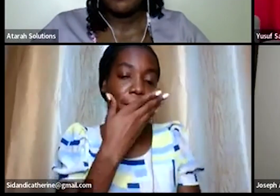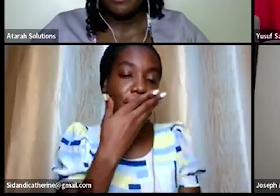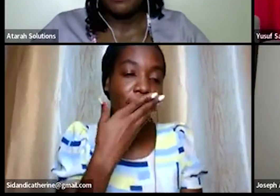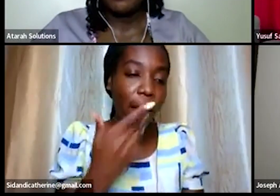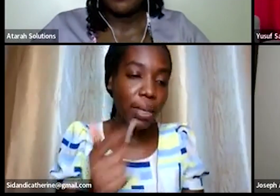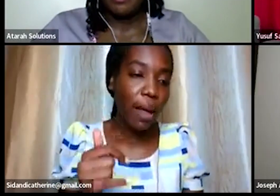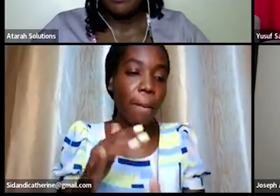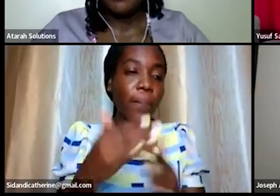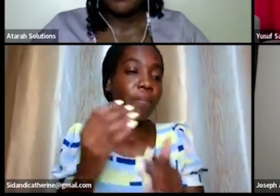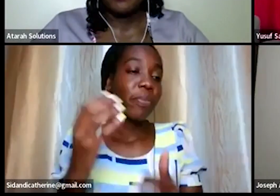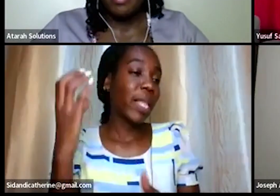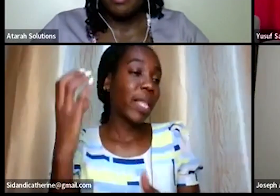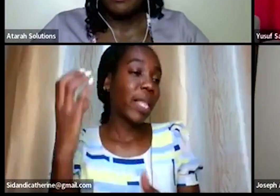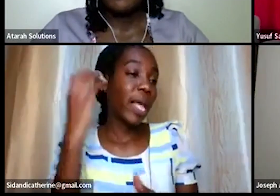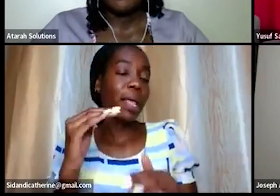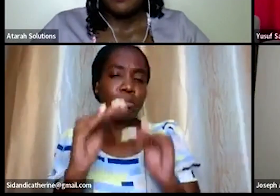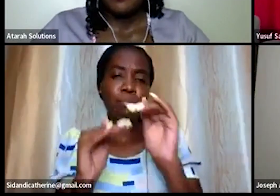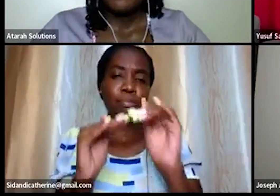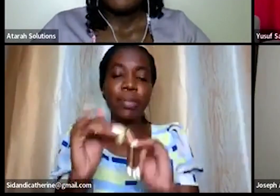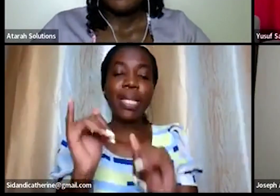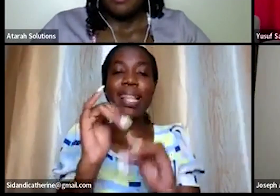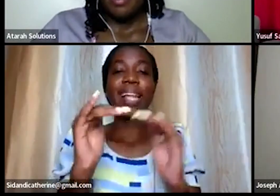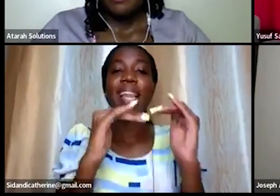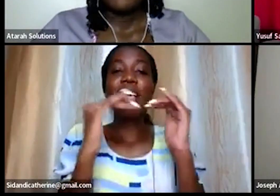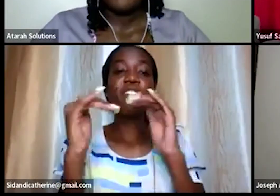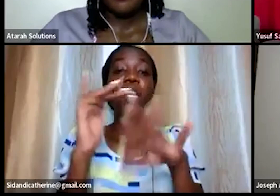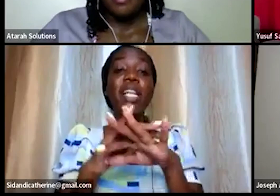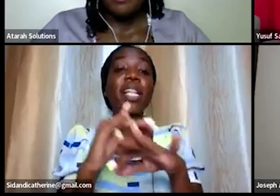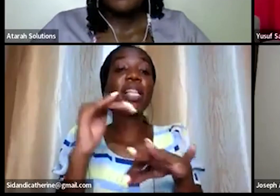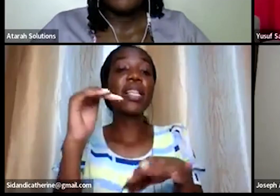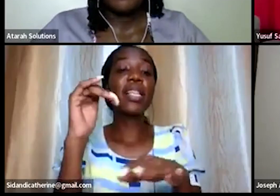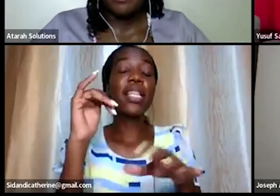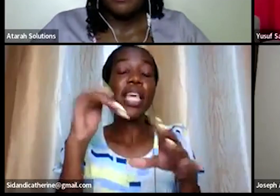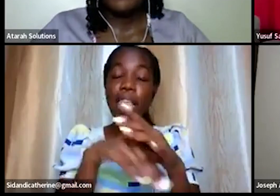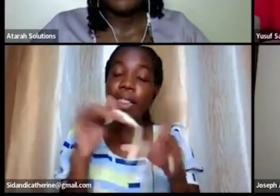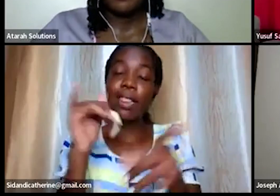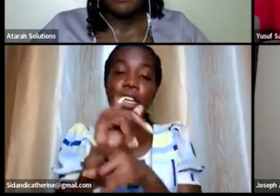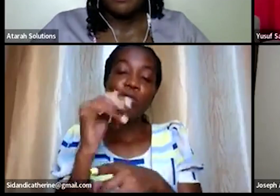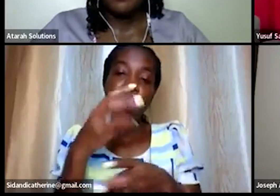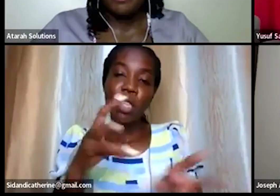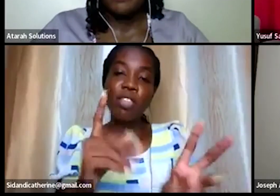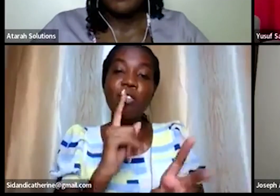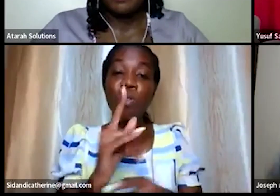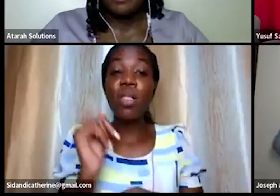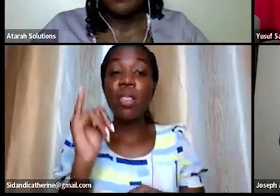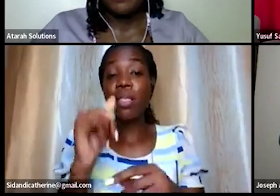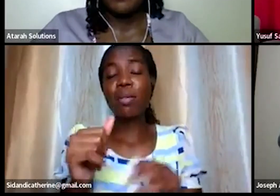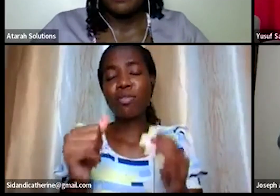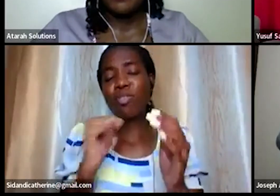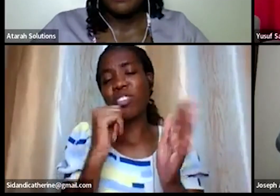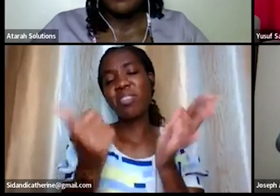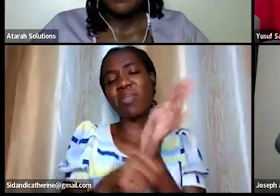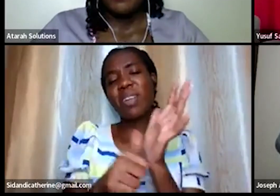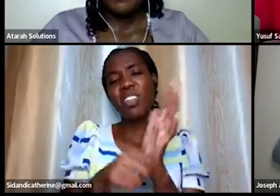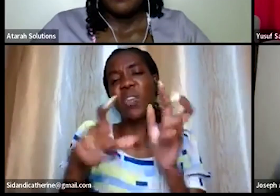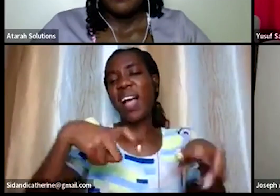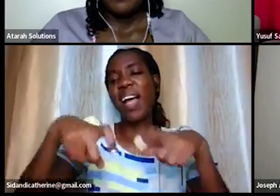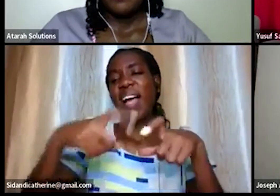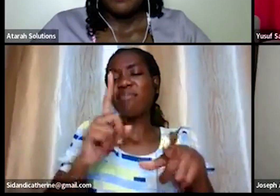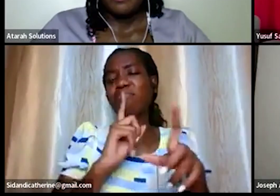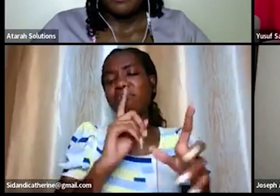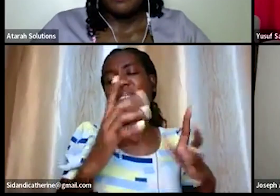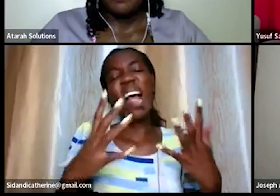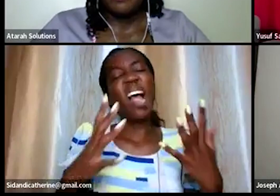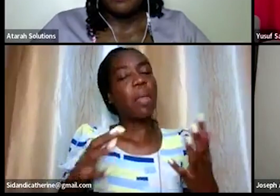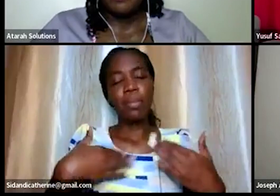career ladder is on that level, in that way. So it's not the matter of you hanging yourself somewhere, say, oh, I'm stuck, I'm